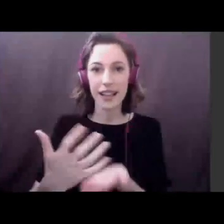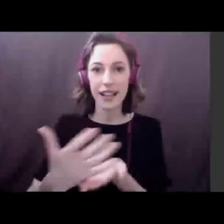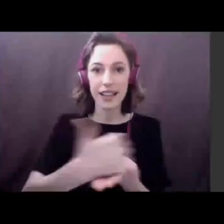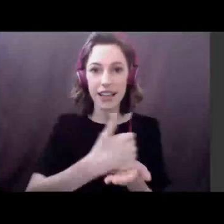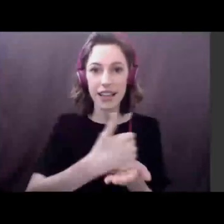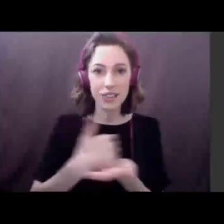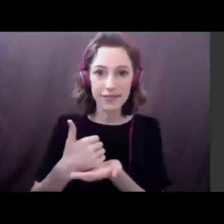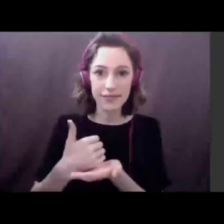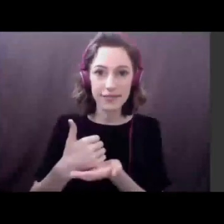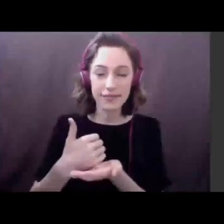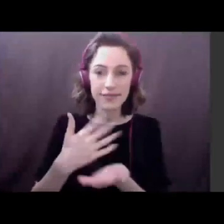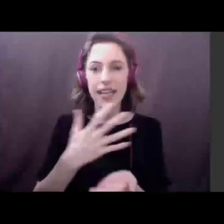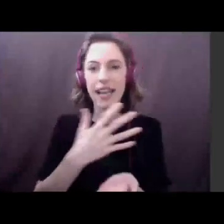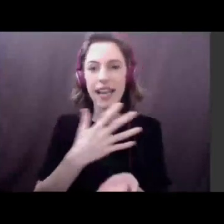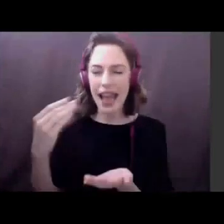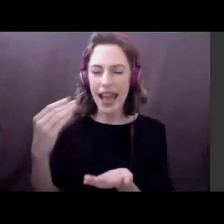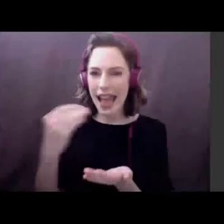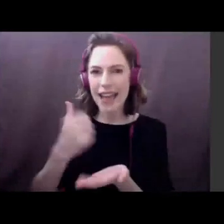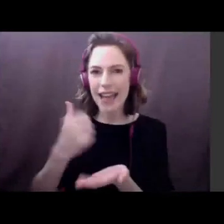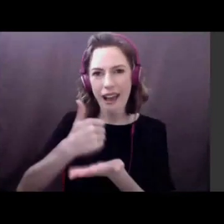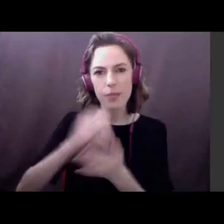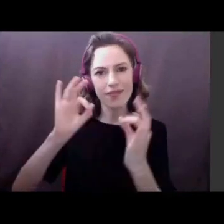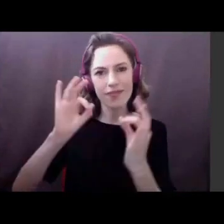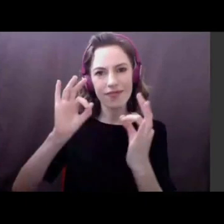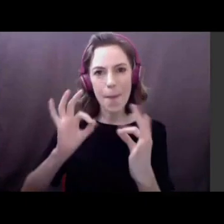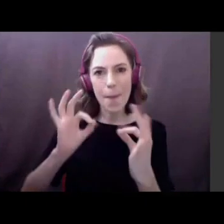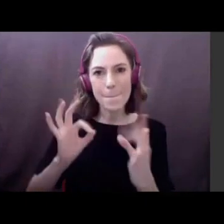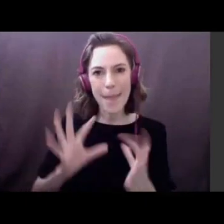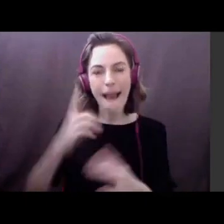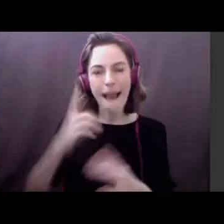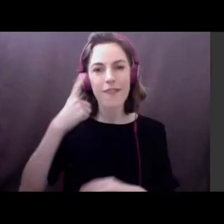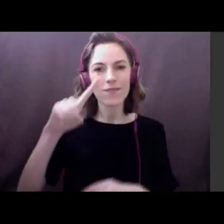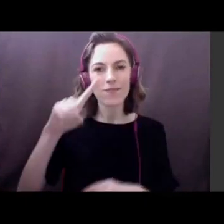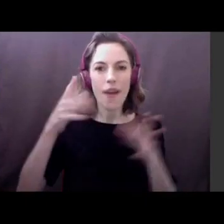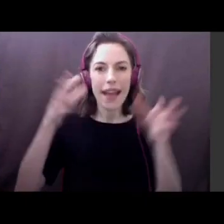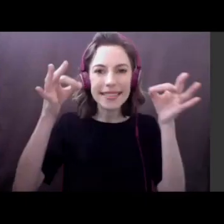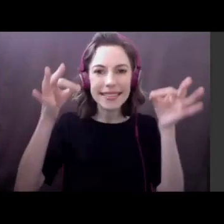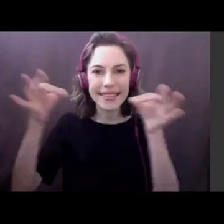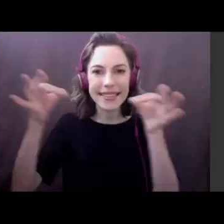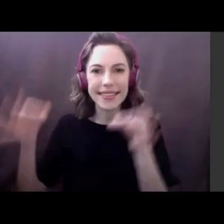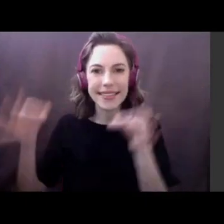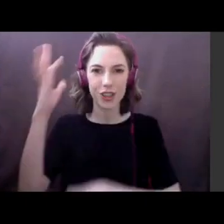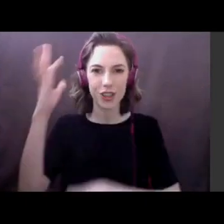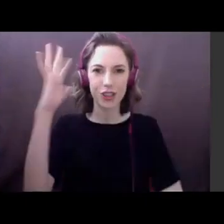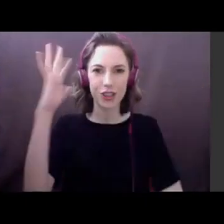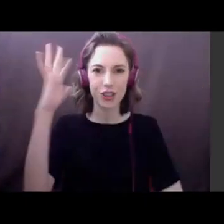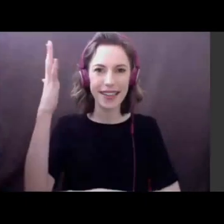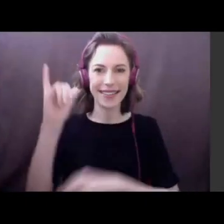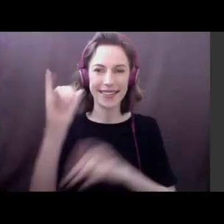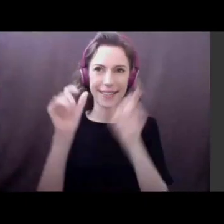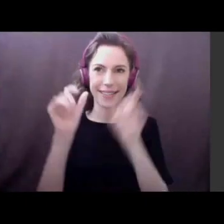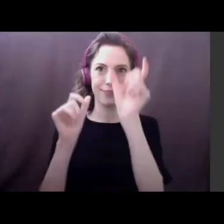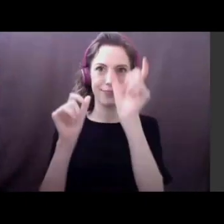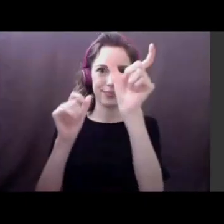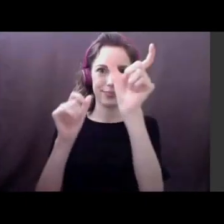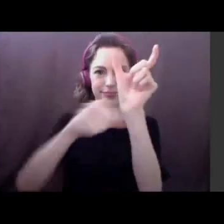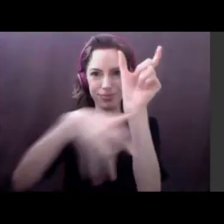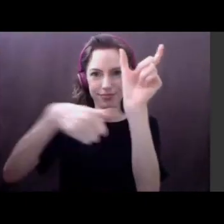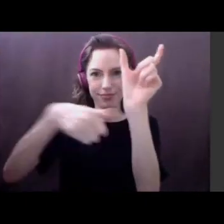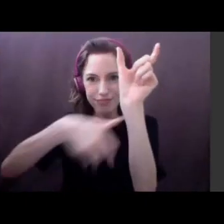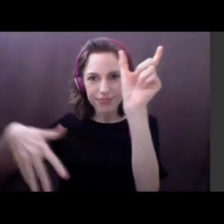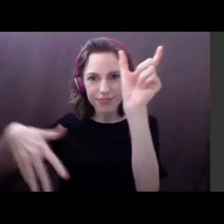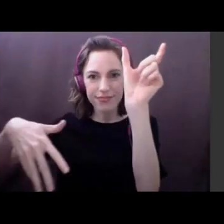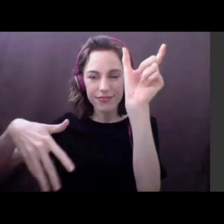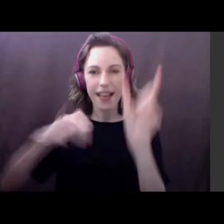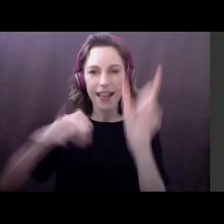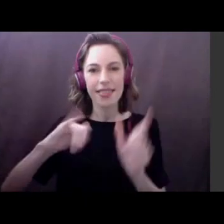to implementing partners on how to select the proper tool for the proper purpose and what are the recommended ways for collecting